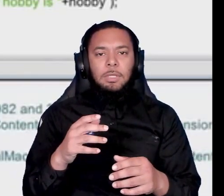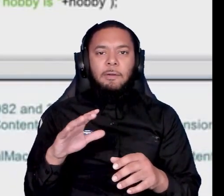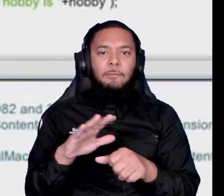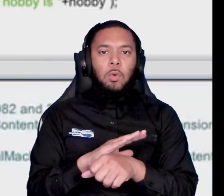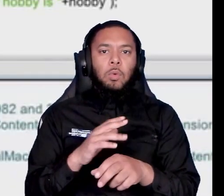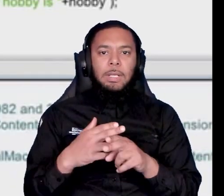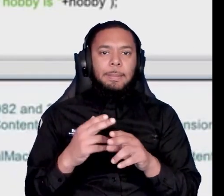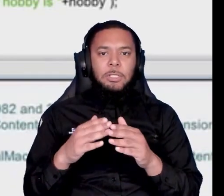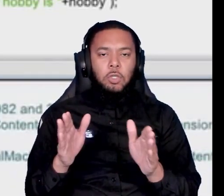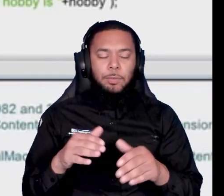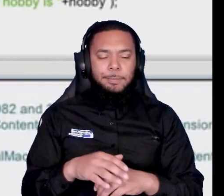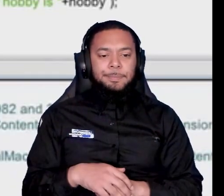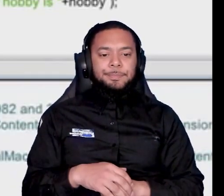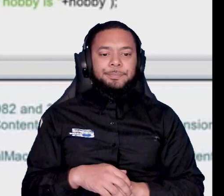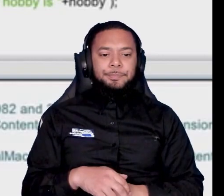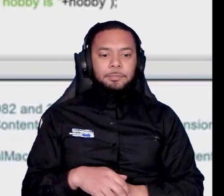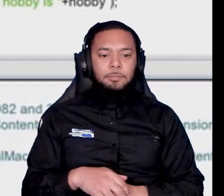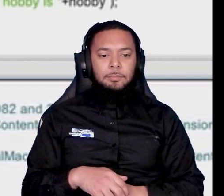something like